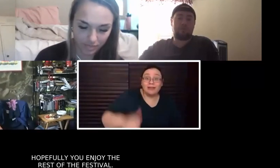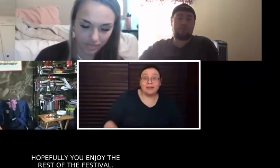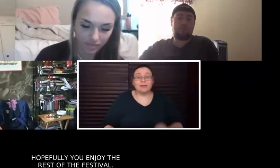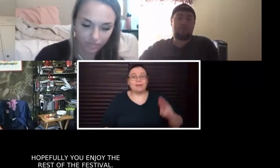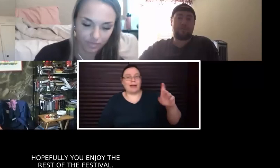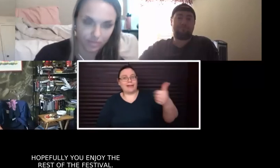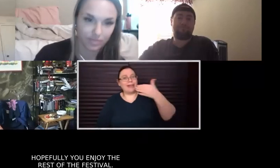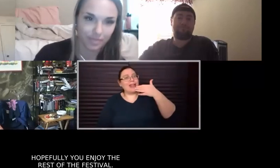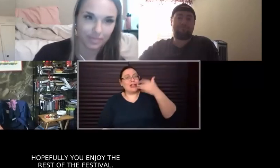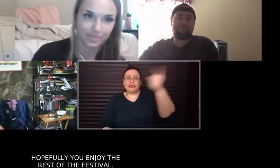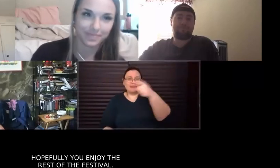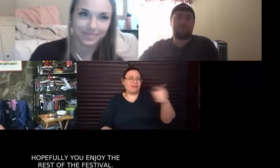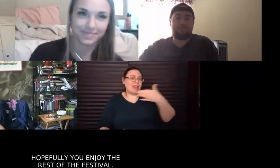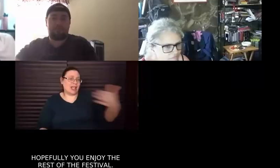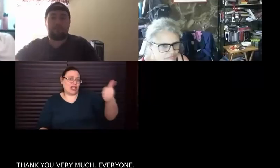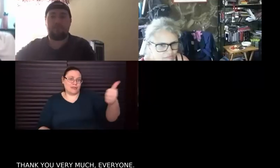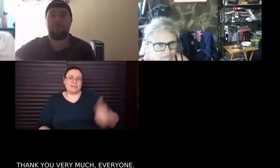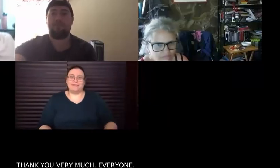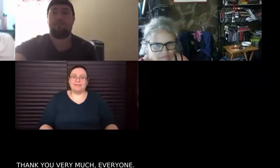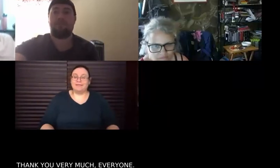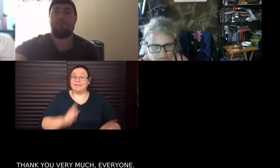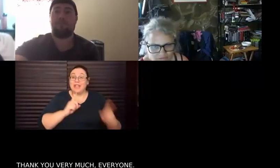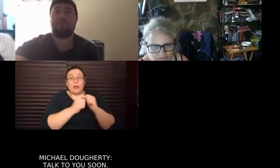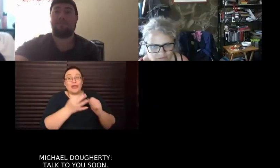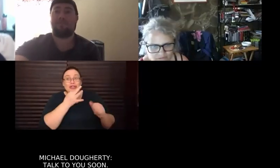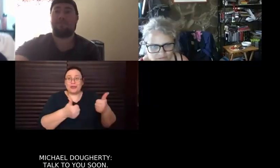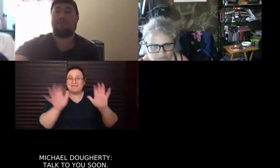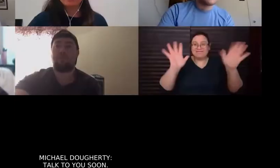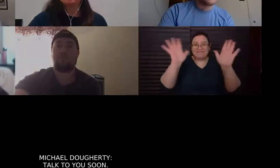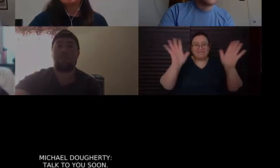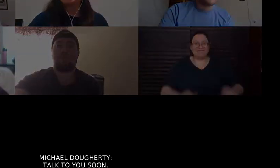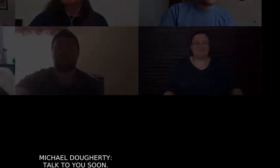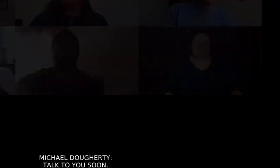Thank you, Michael. Thank you, all of Thanks. You. Talk to you soon.